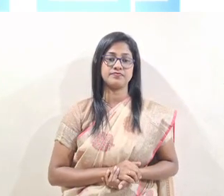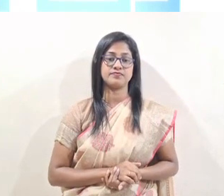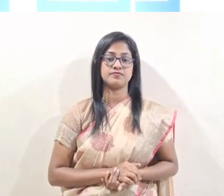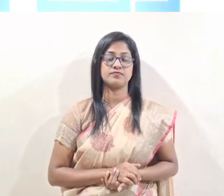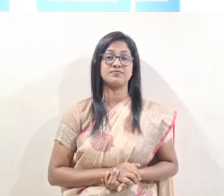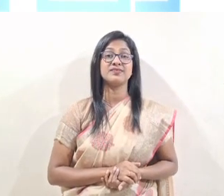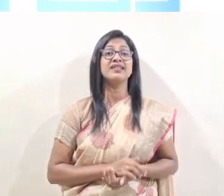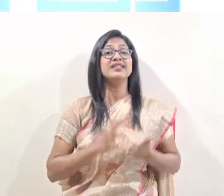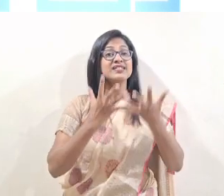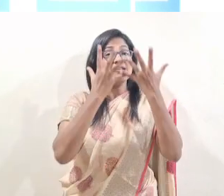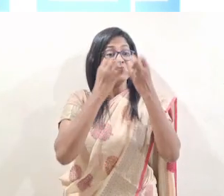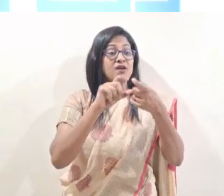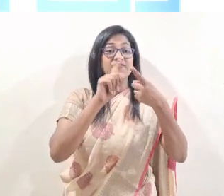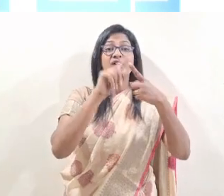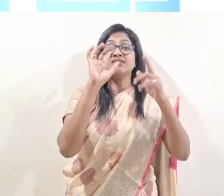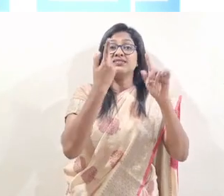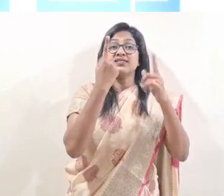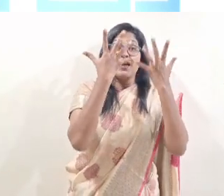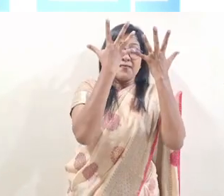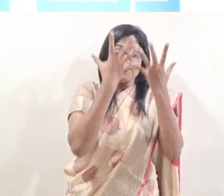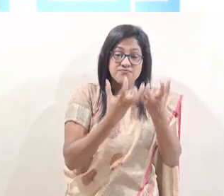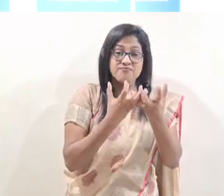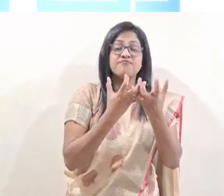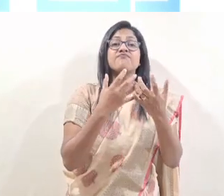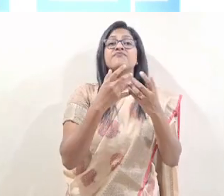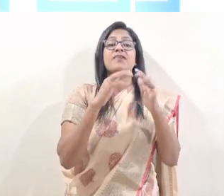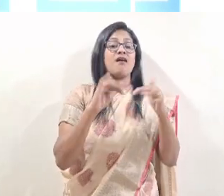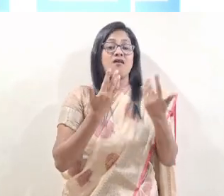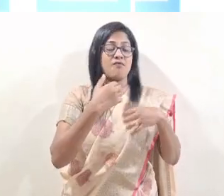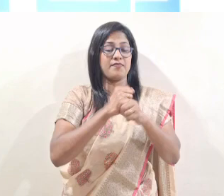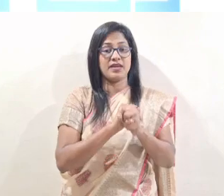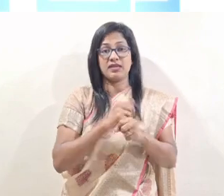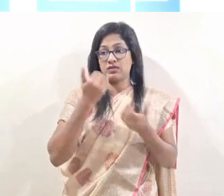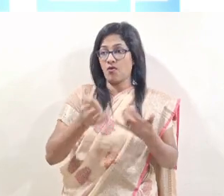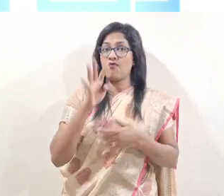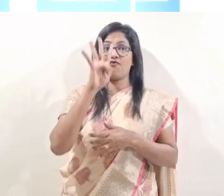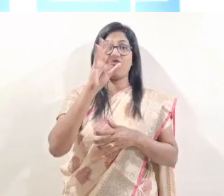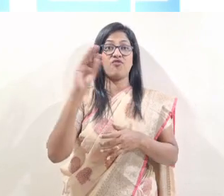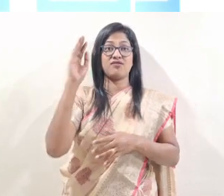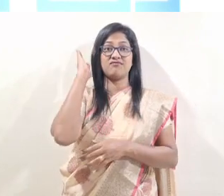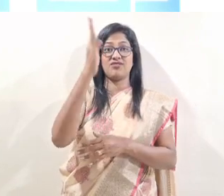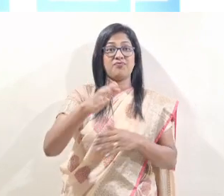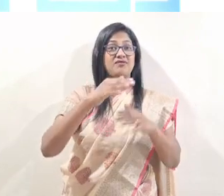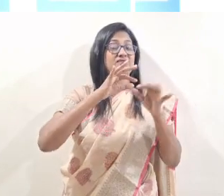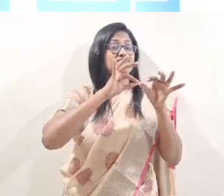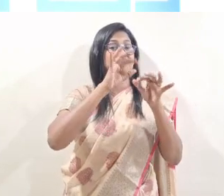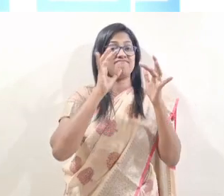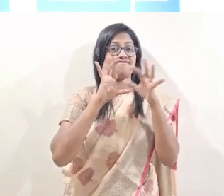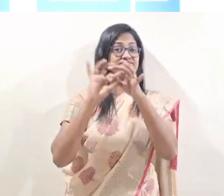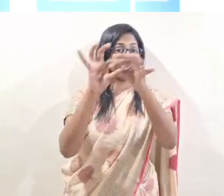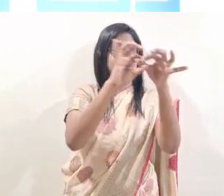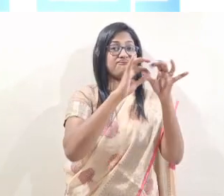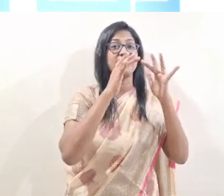how to create absorptive capacity. Now we have a big network, about 400 kilometers, and